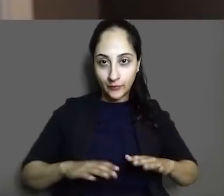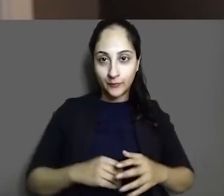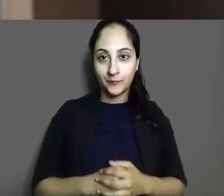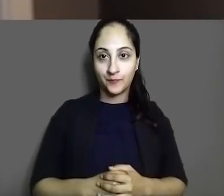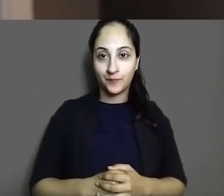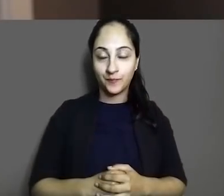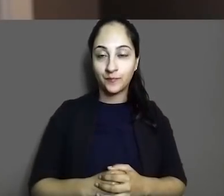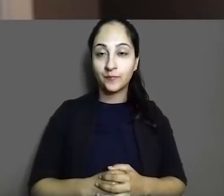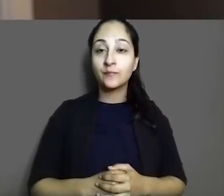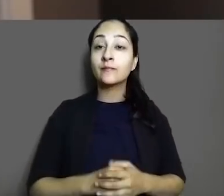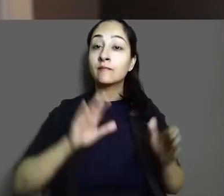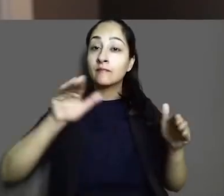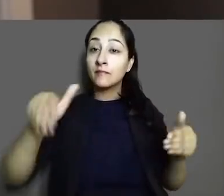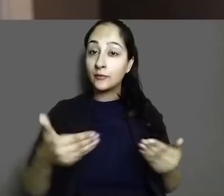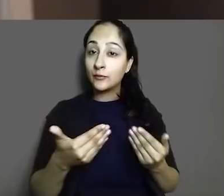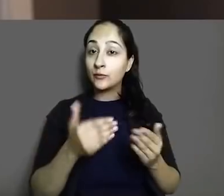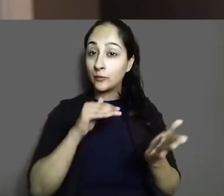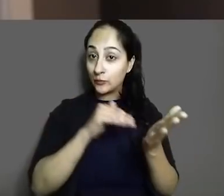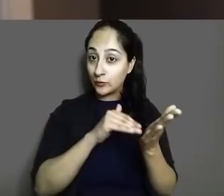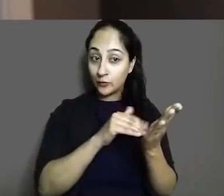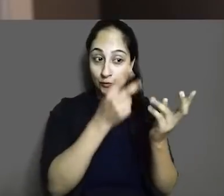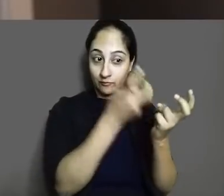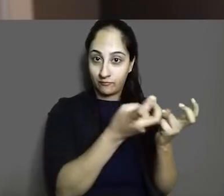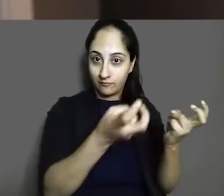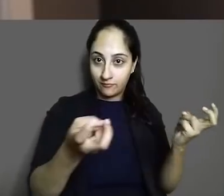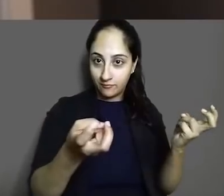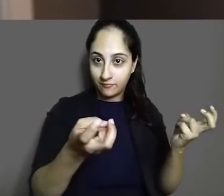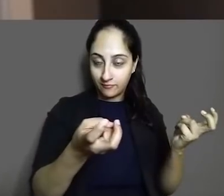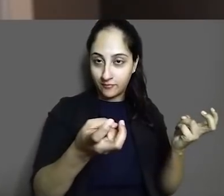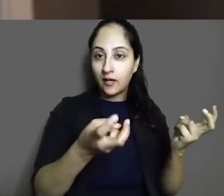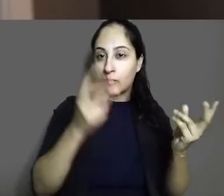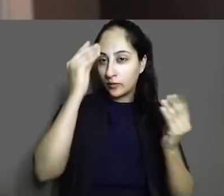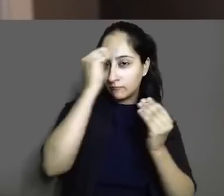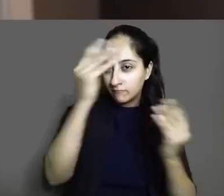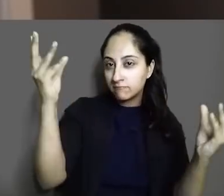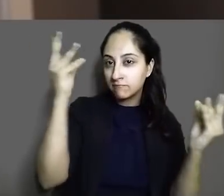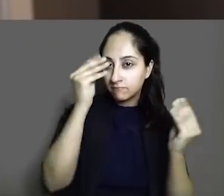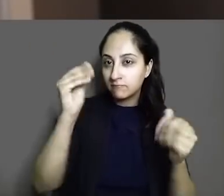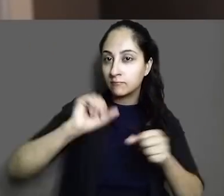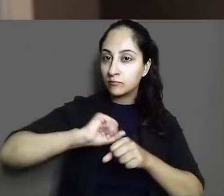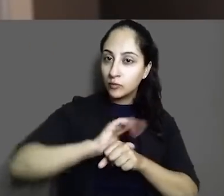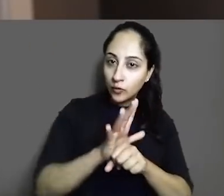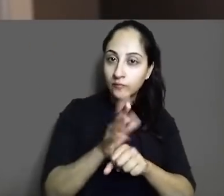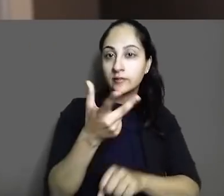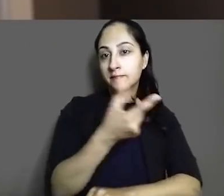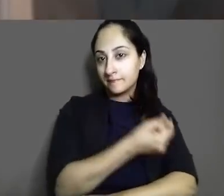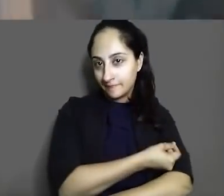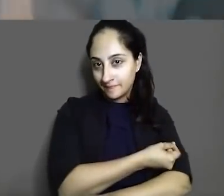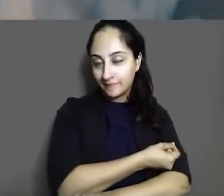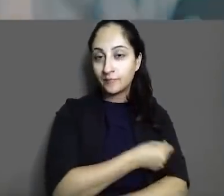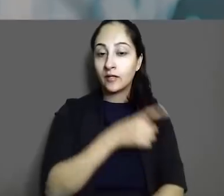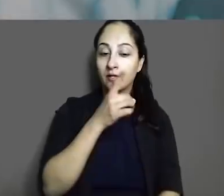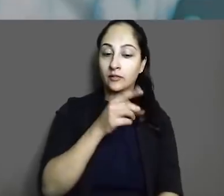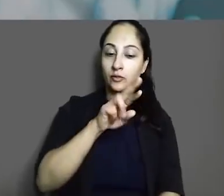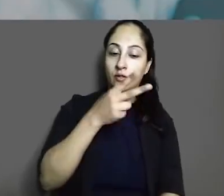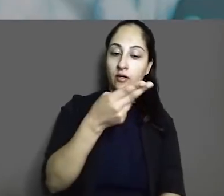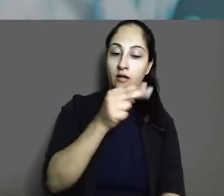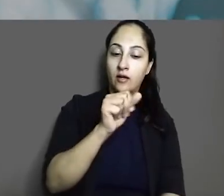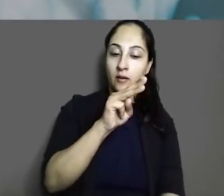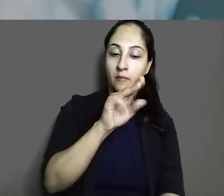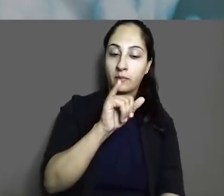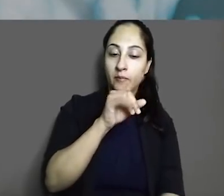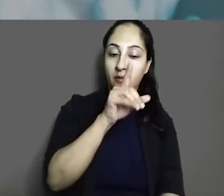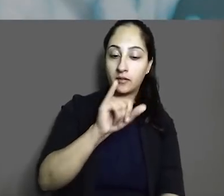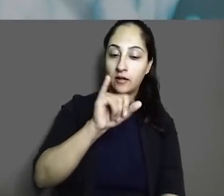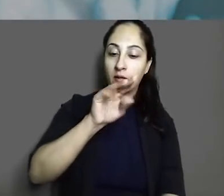and introduce our expert panel of speakers who will be looking to answer your questions about COVID-19 and vaccinations.